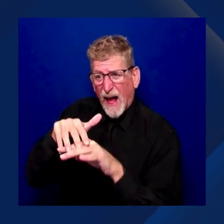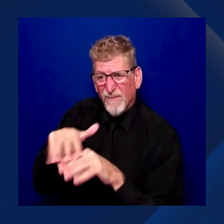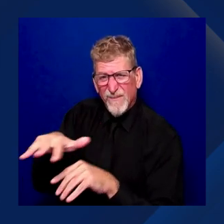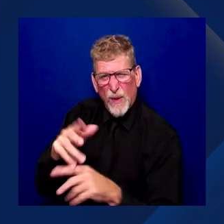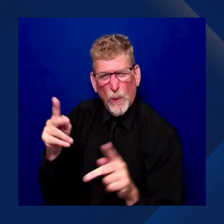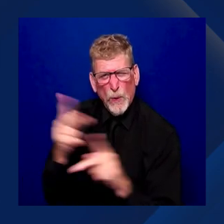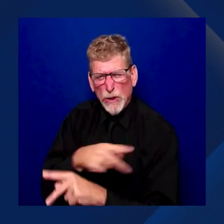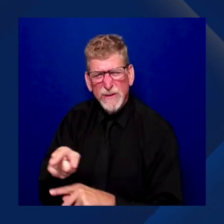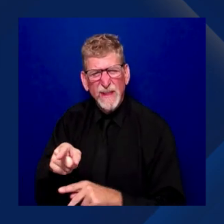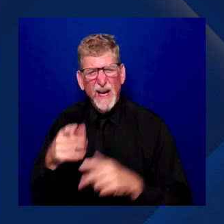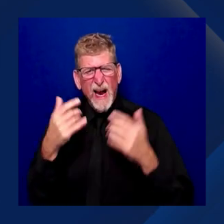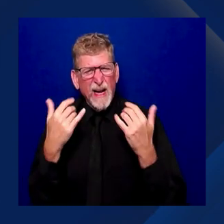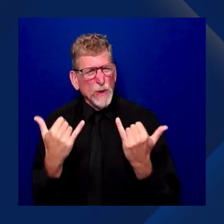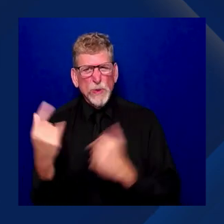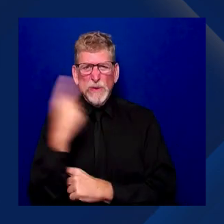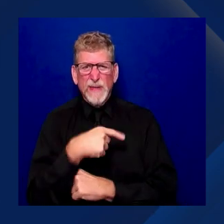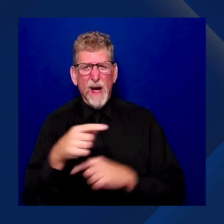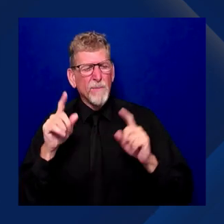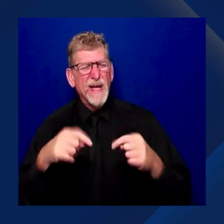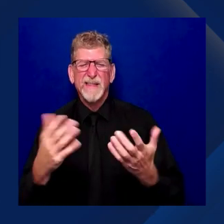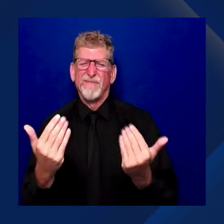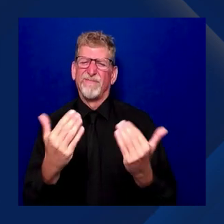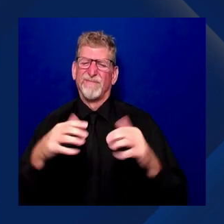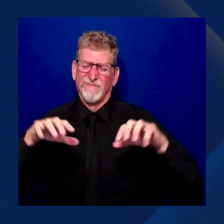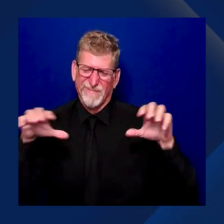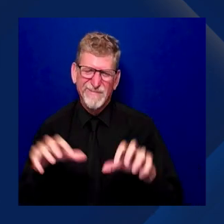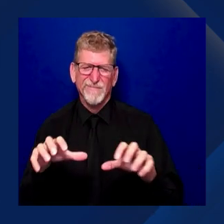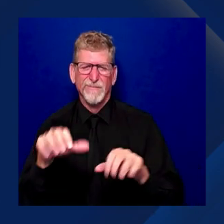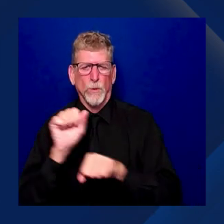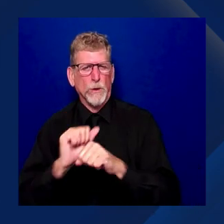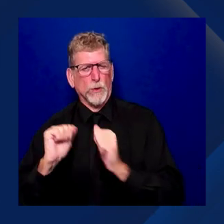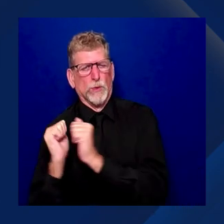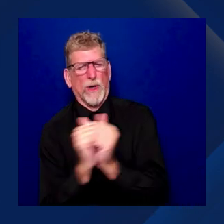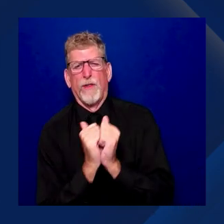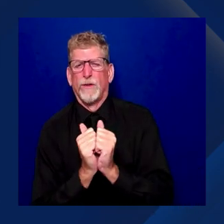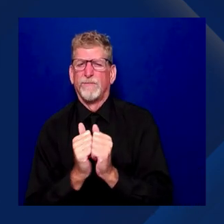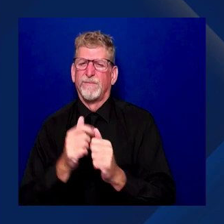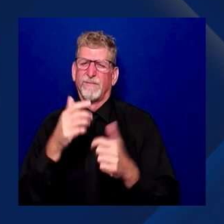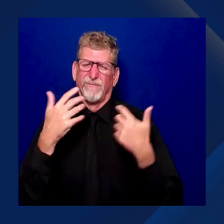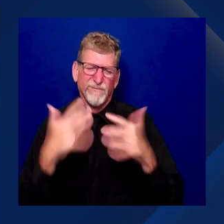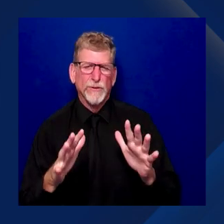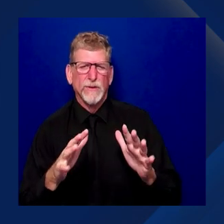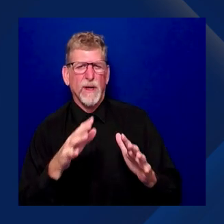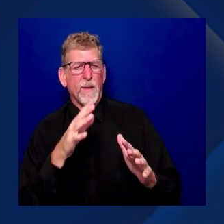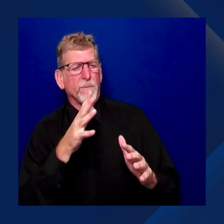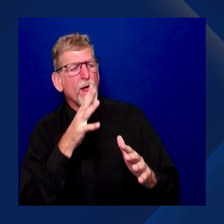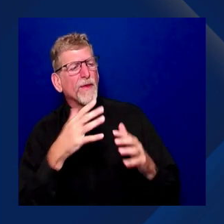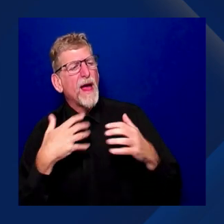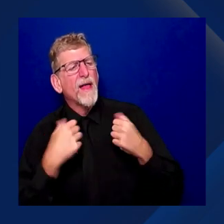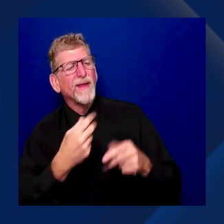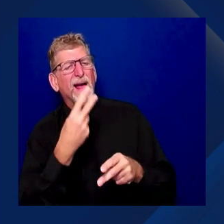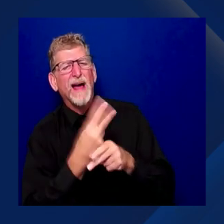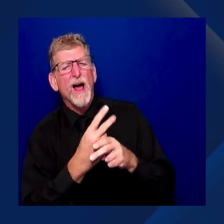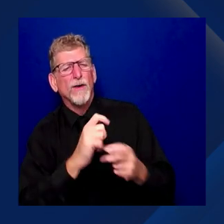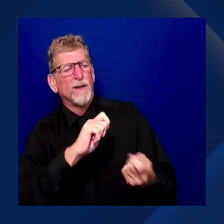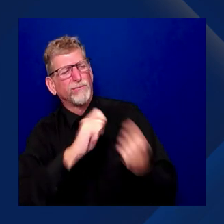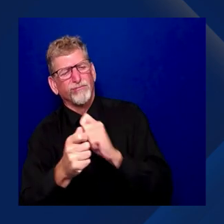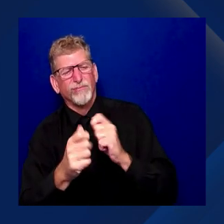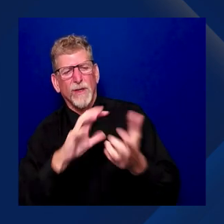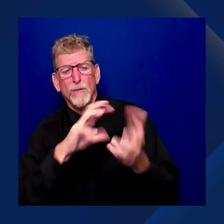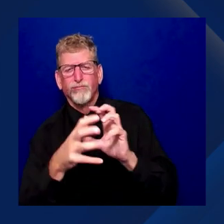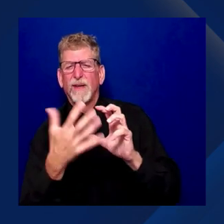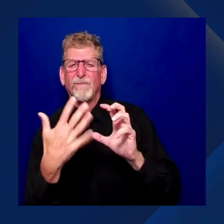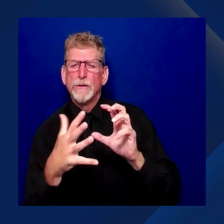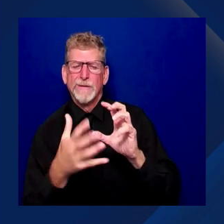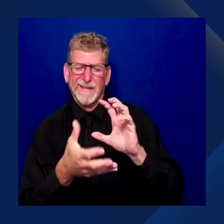crisis. The movement towards maternal health equity is growing, and with collective action, progress is possible. To